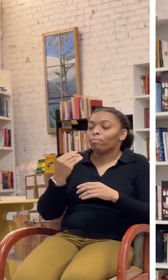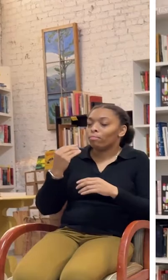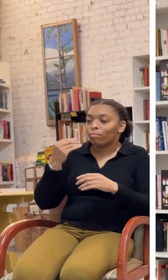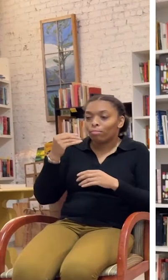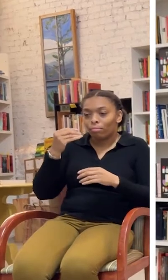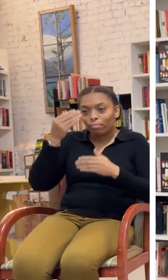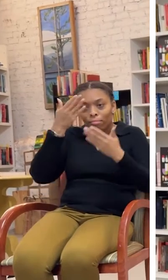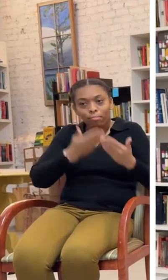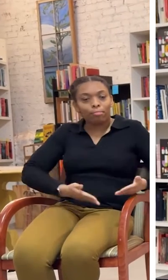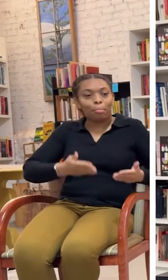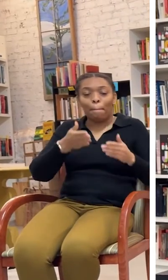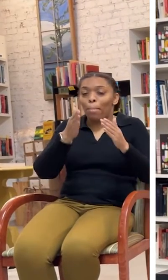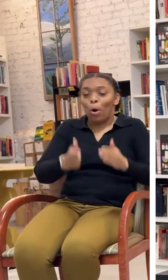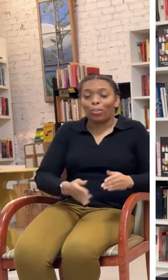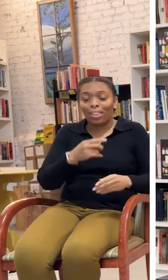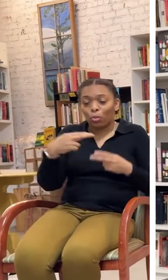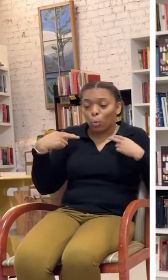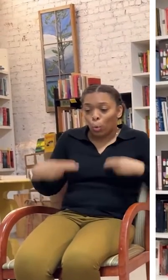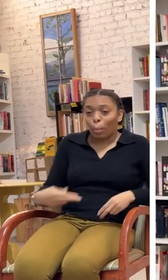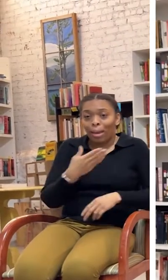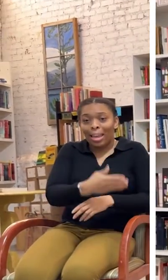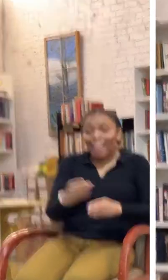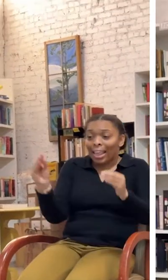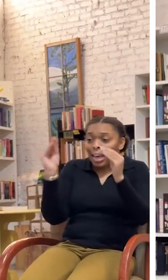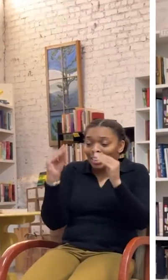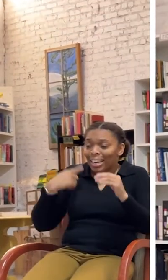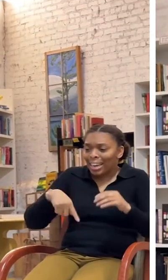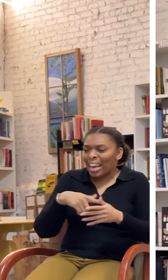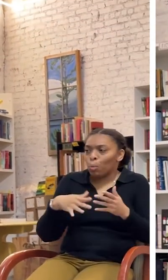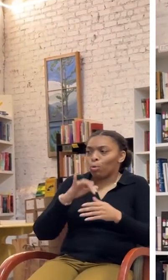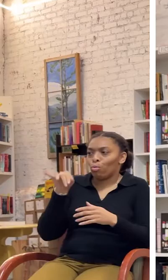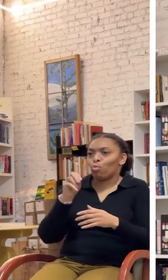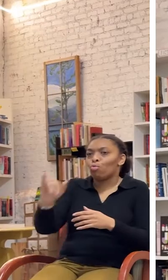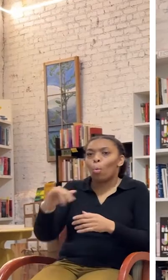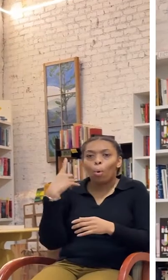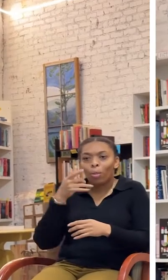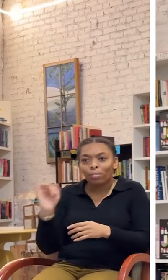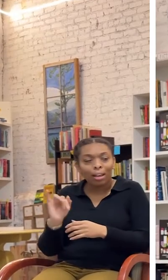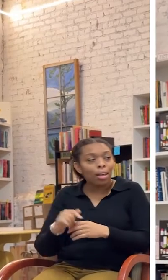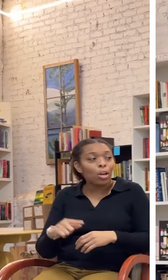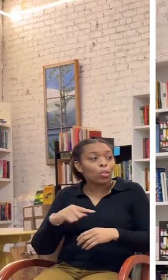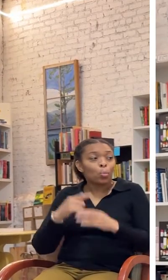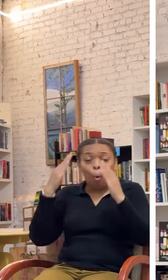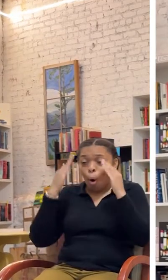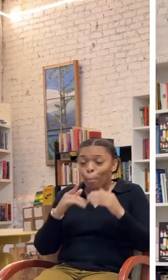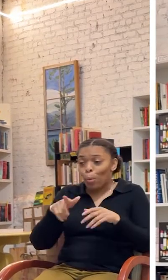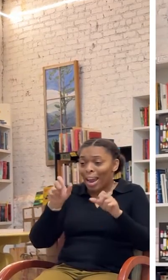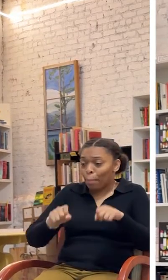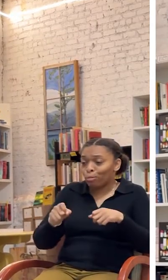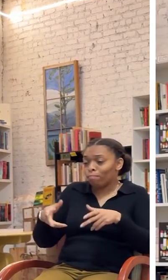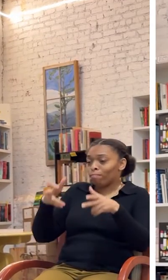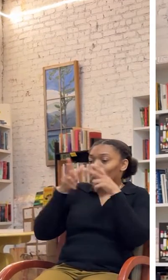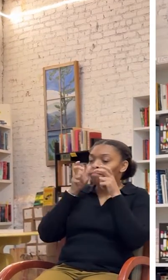and this human being that teaches us what joy is, right? I hope that you've made room to receive all of